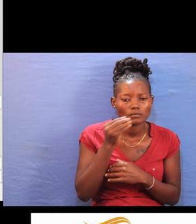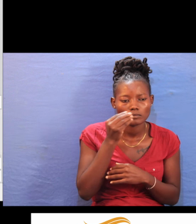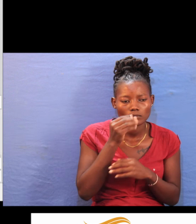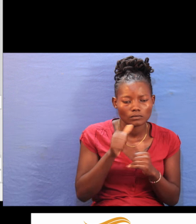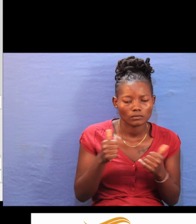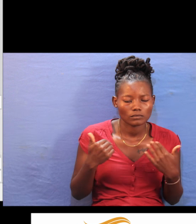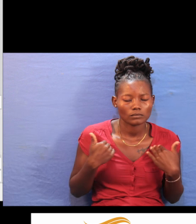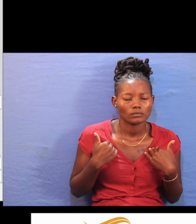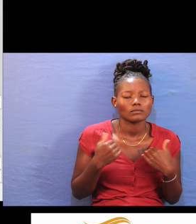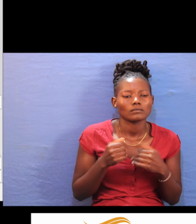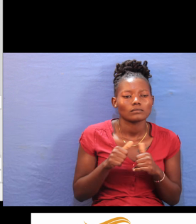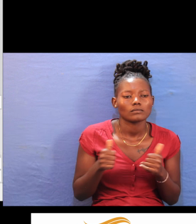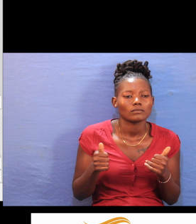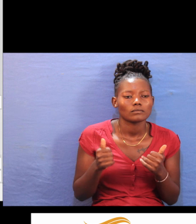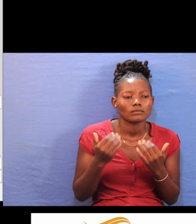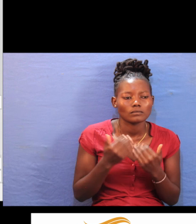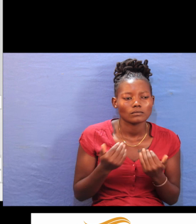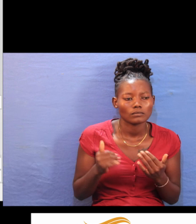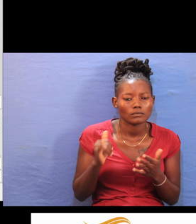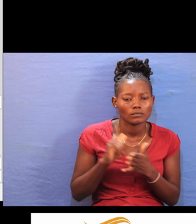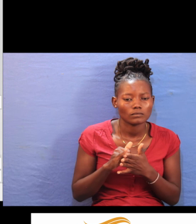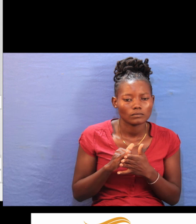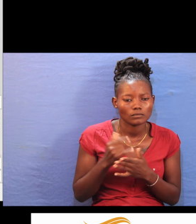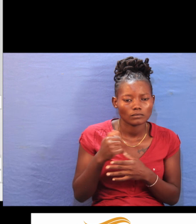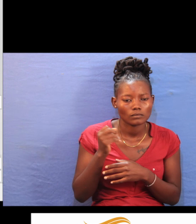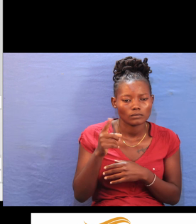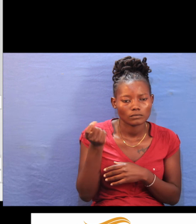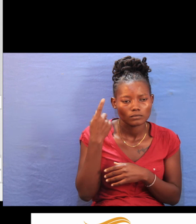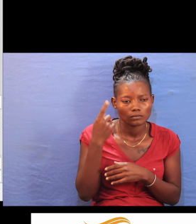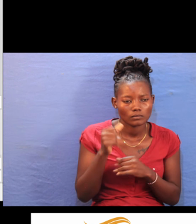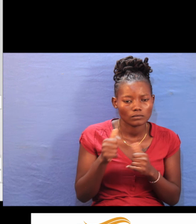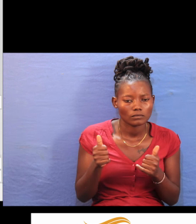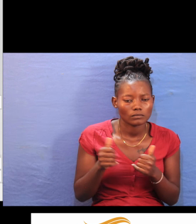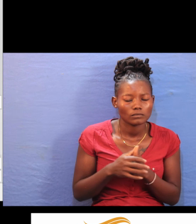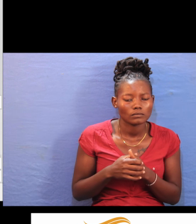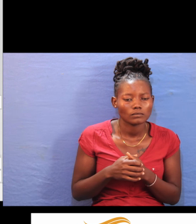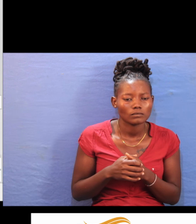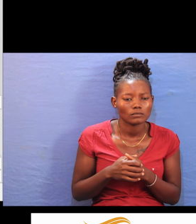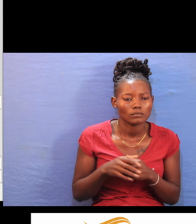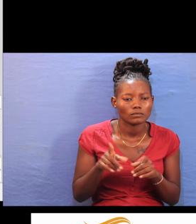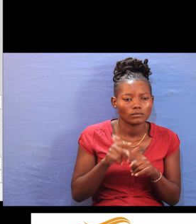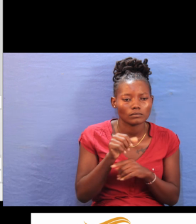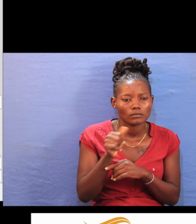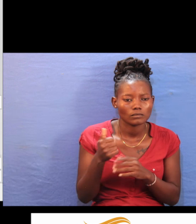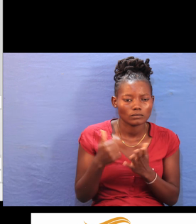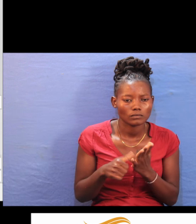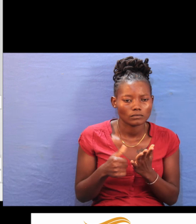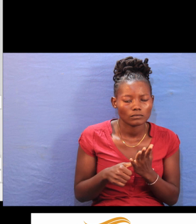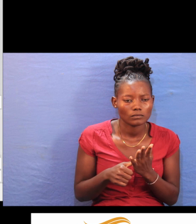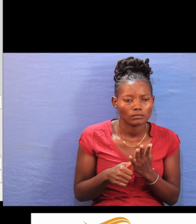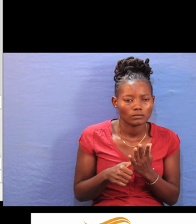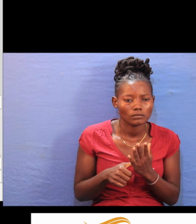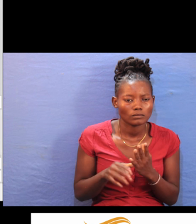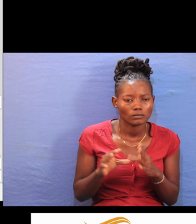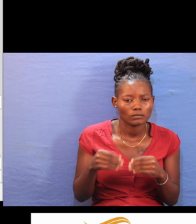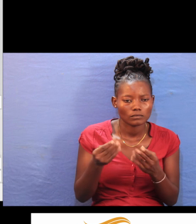of training and practice. They may, again, work, school, family problems, whether